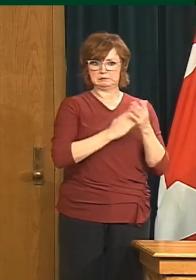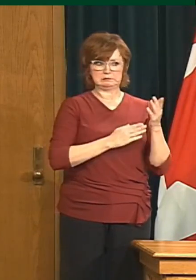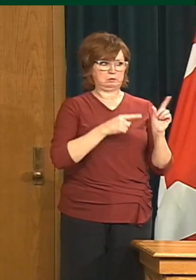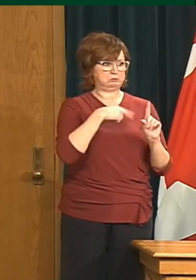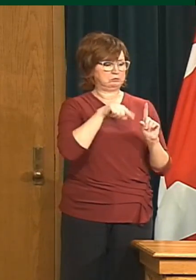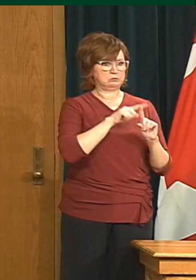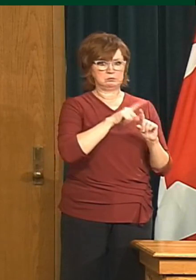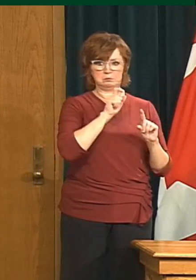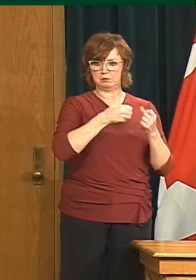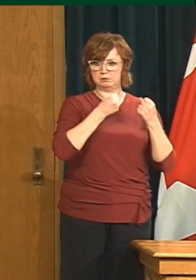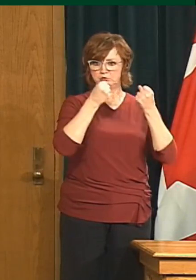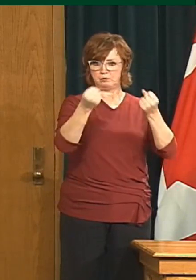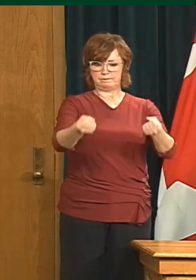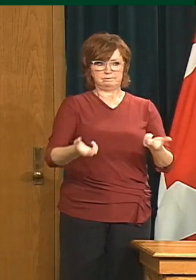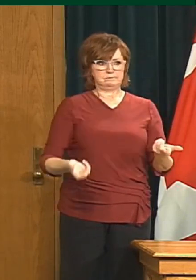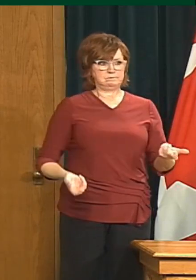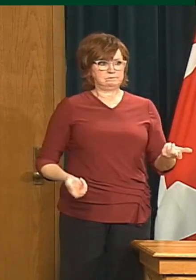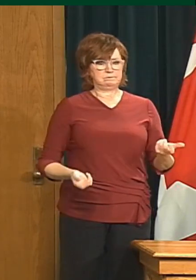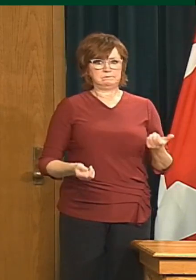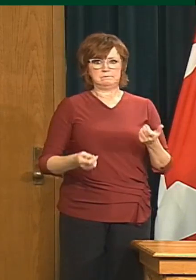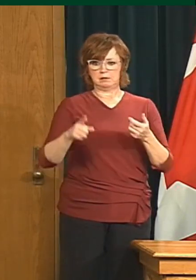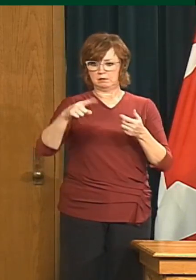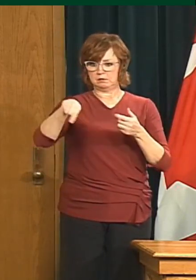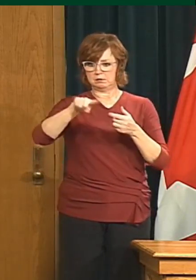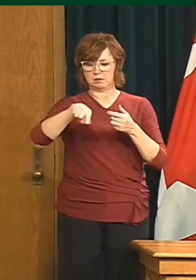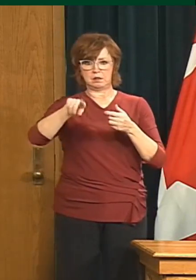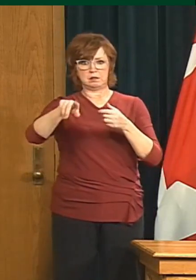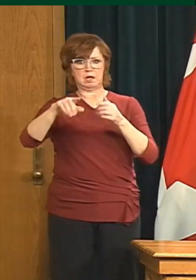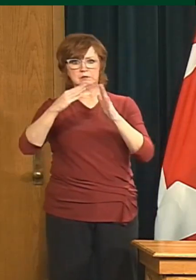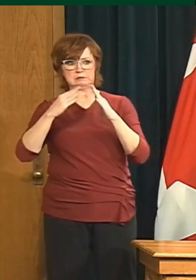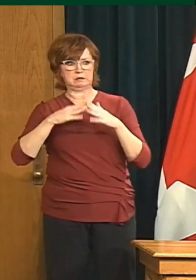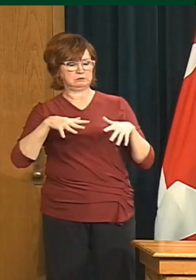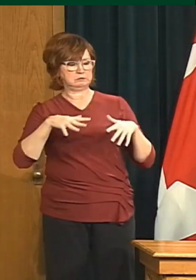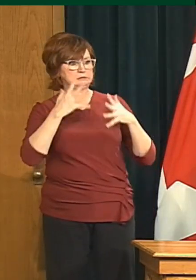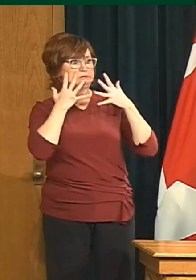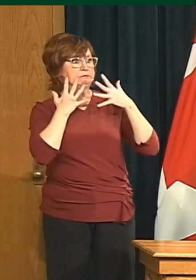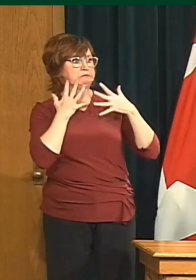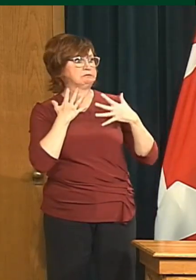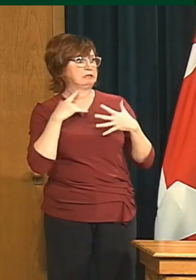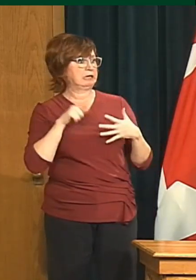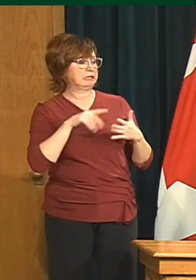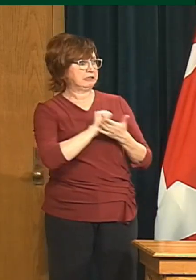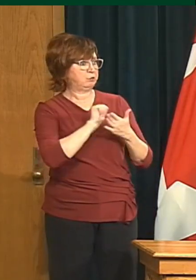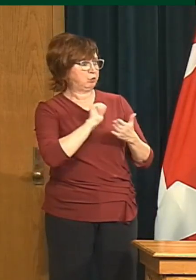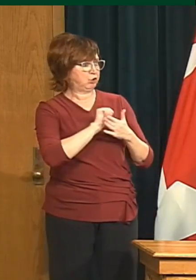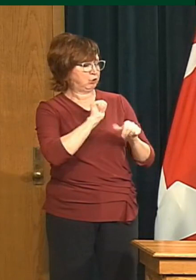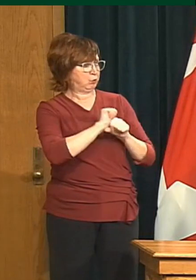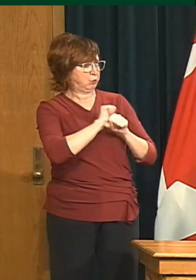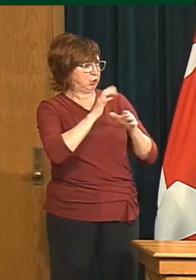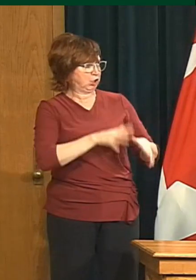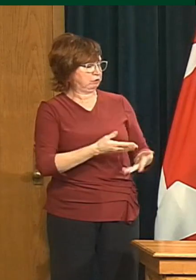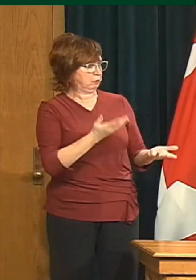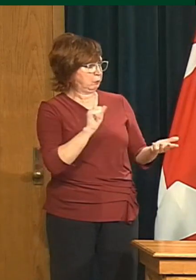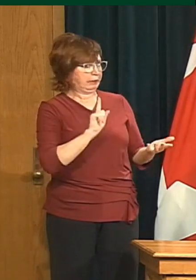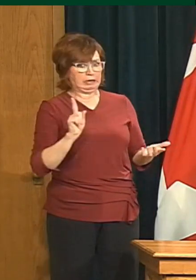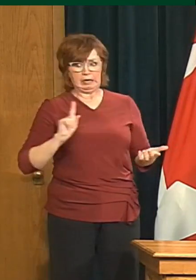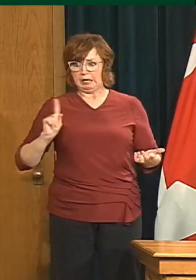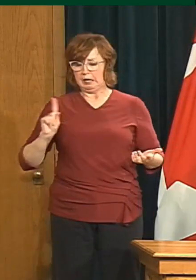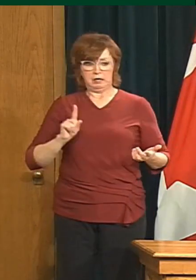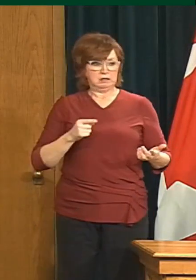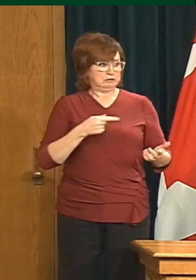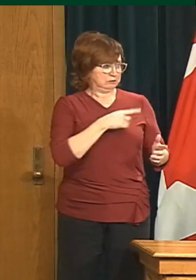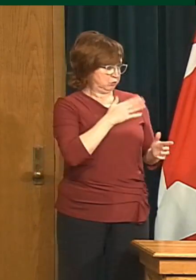or we need specific specialty in that particular area to care for patients. It's not as easy as shutting the